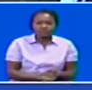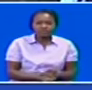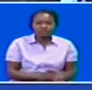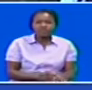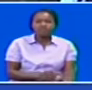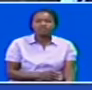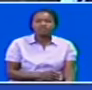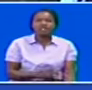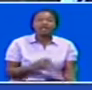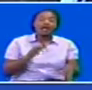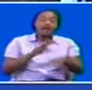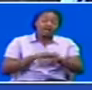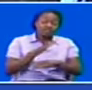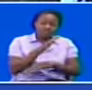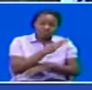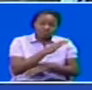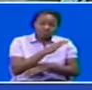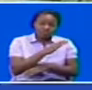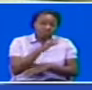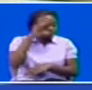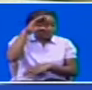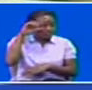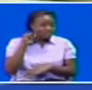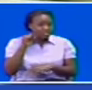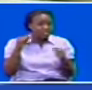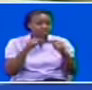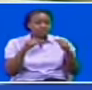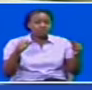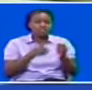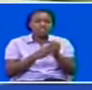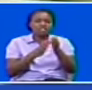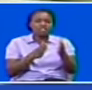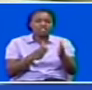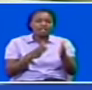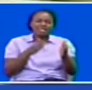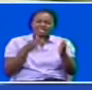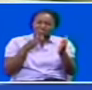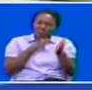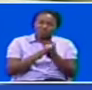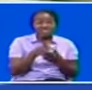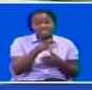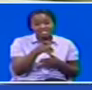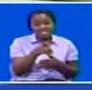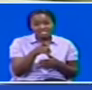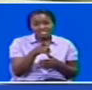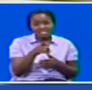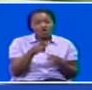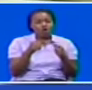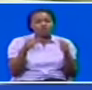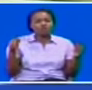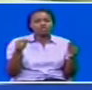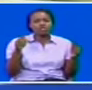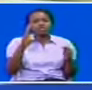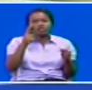Good afternoon, Sophia. Of course, the opposition leader was expressing his opposition to the rejection of that bill,